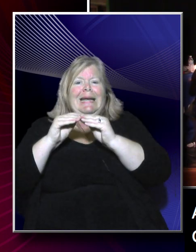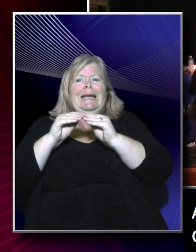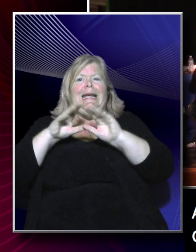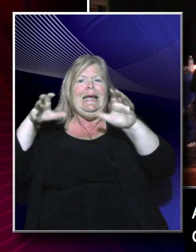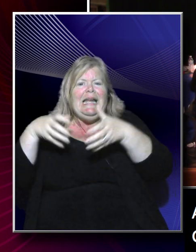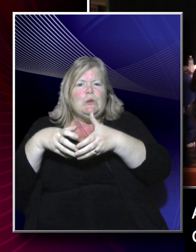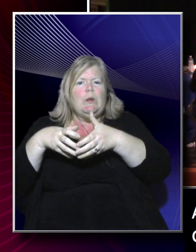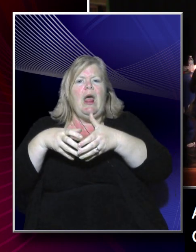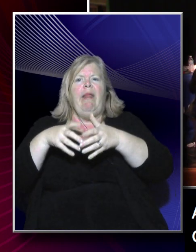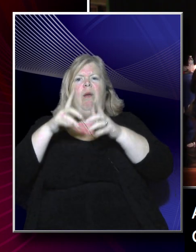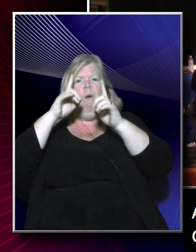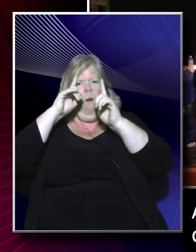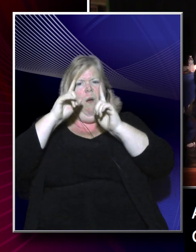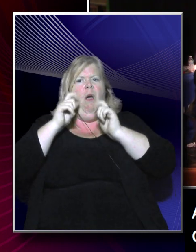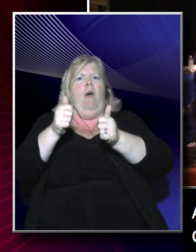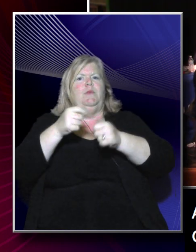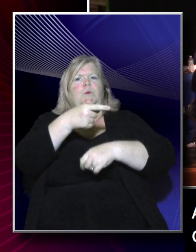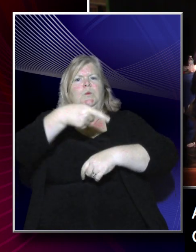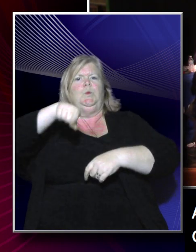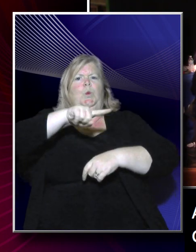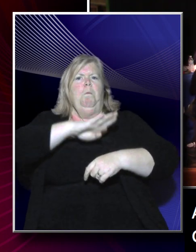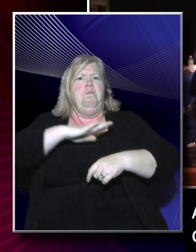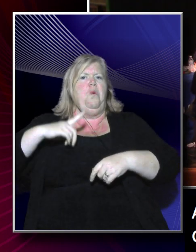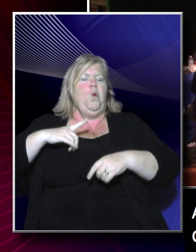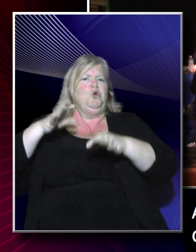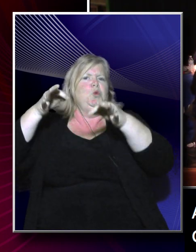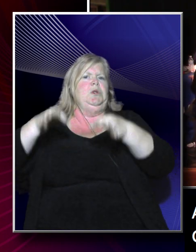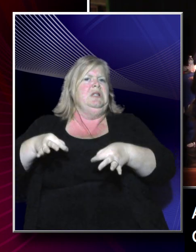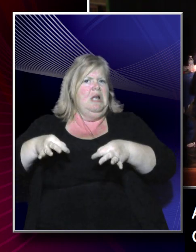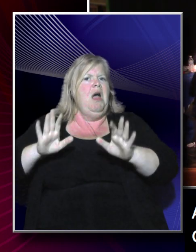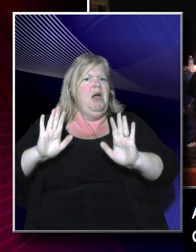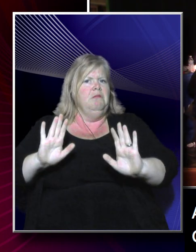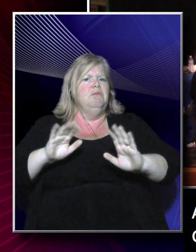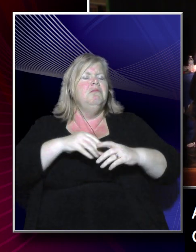up to the purvey of the board to decide that.